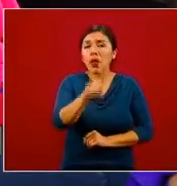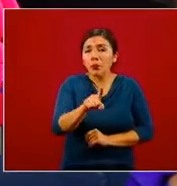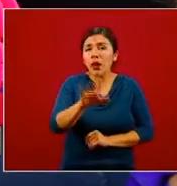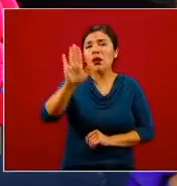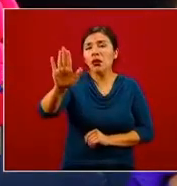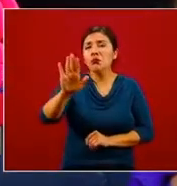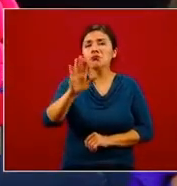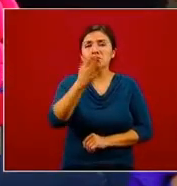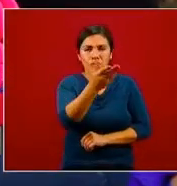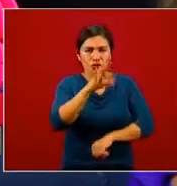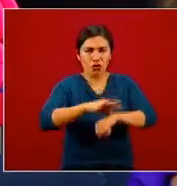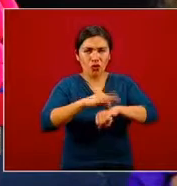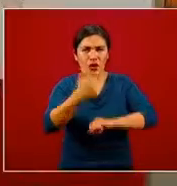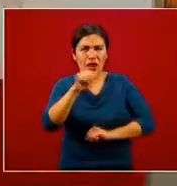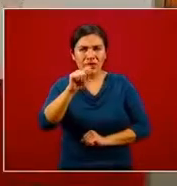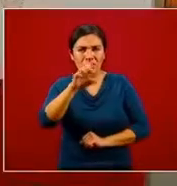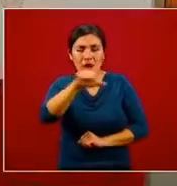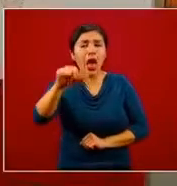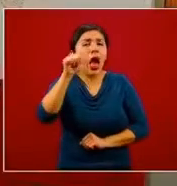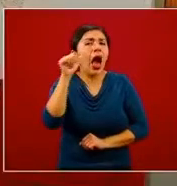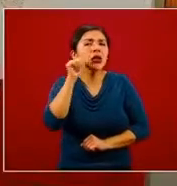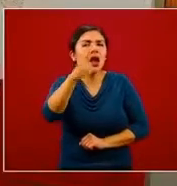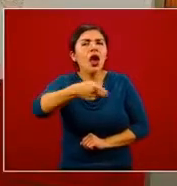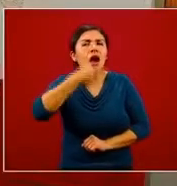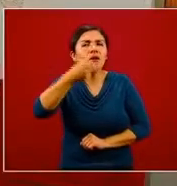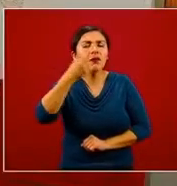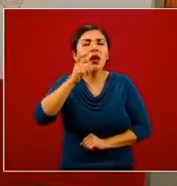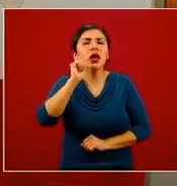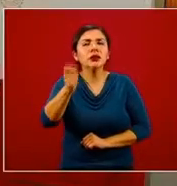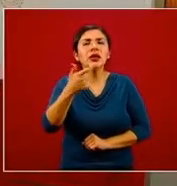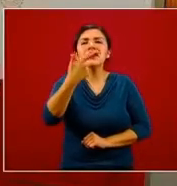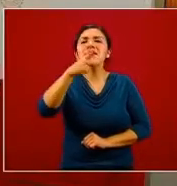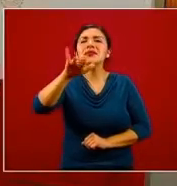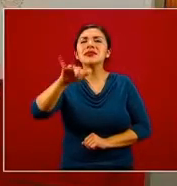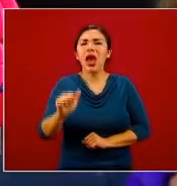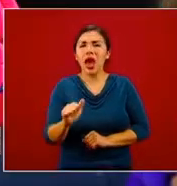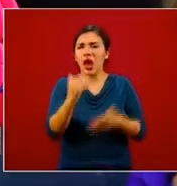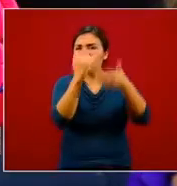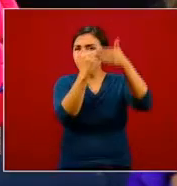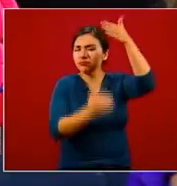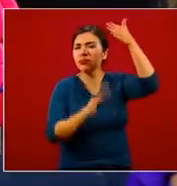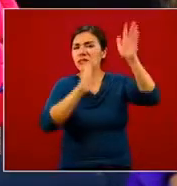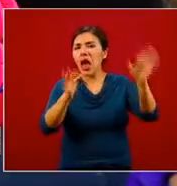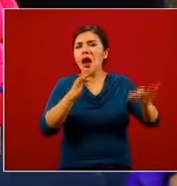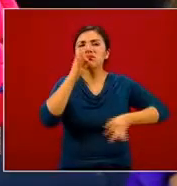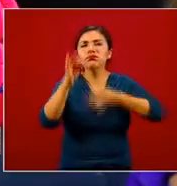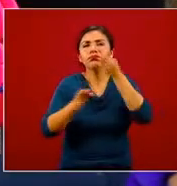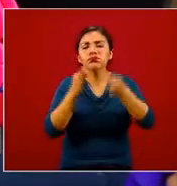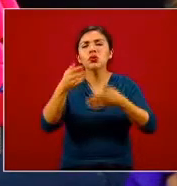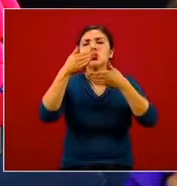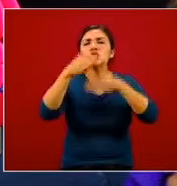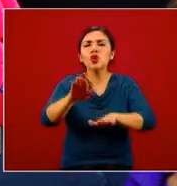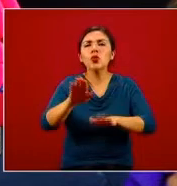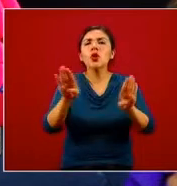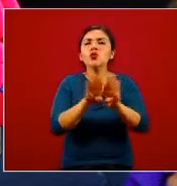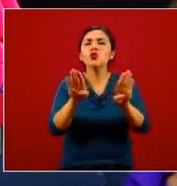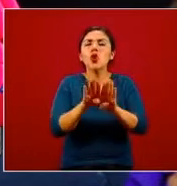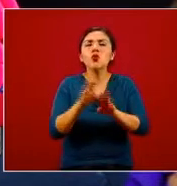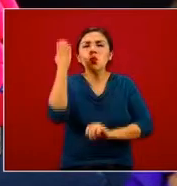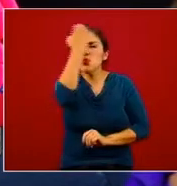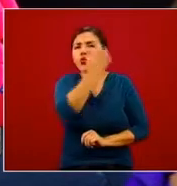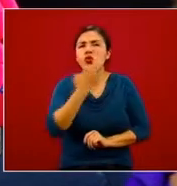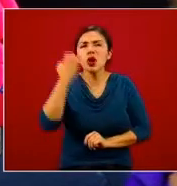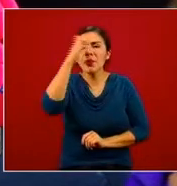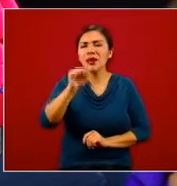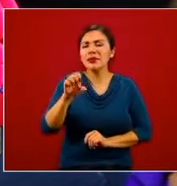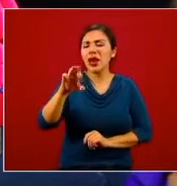the models for the ventilators that came out on 15th of May? And also, Dr. Gattel,